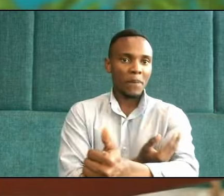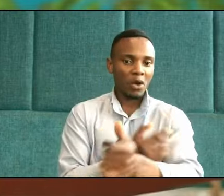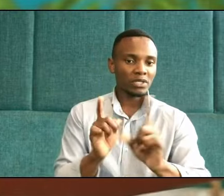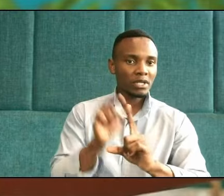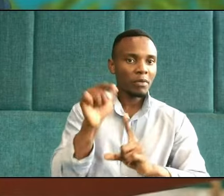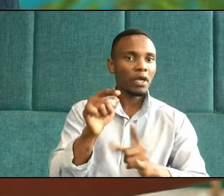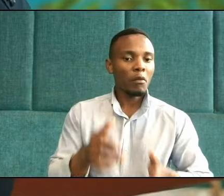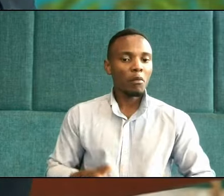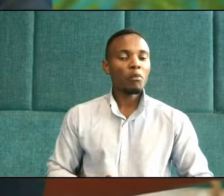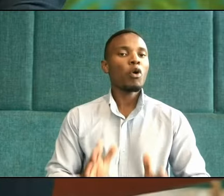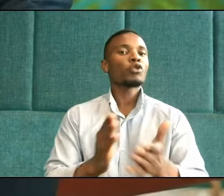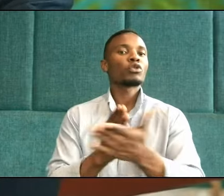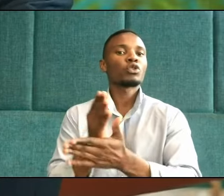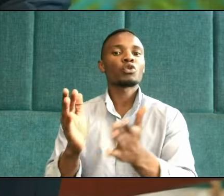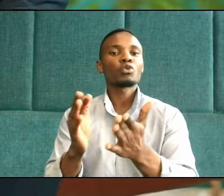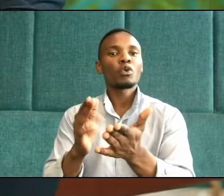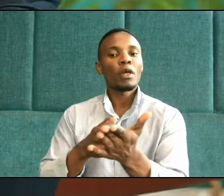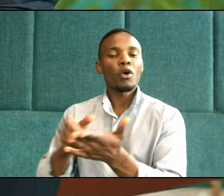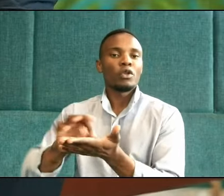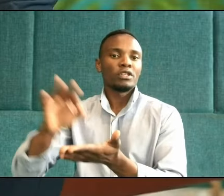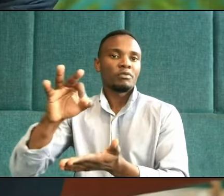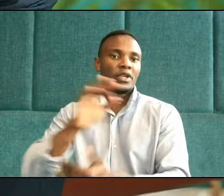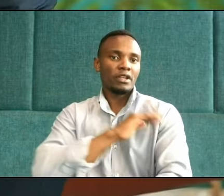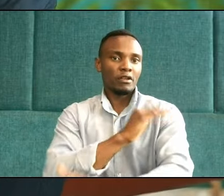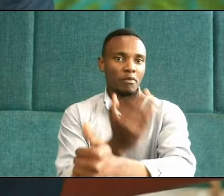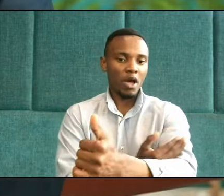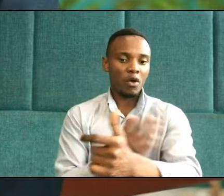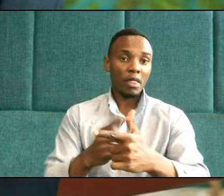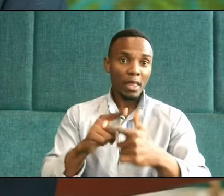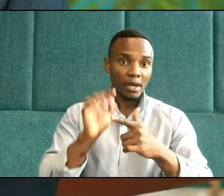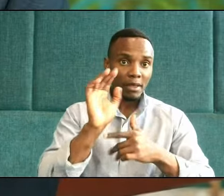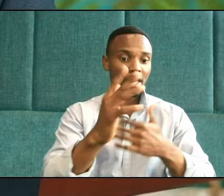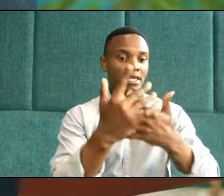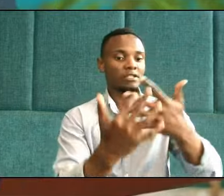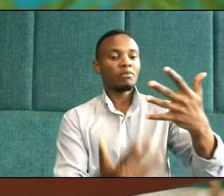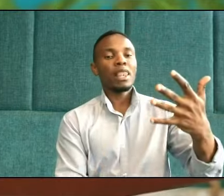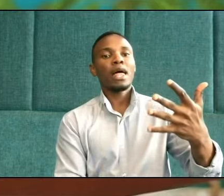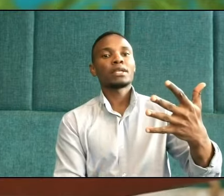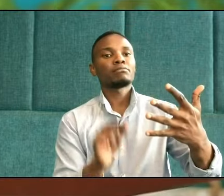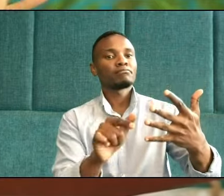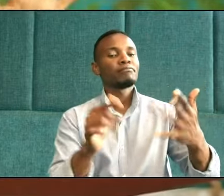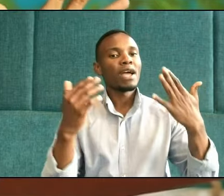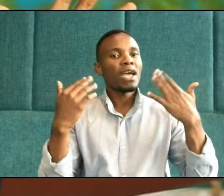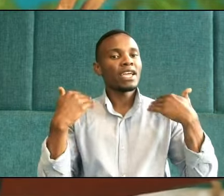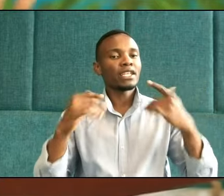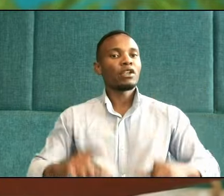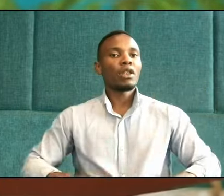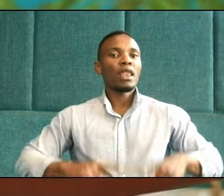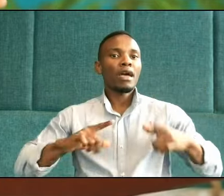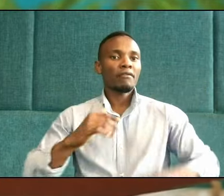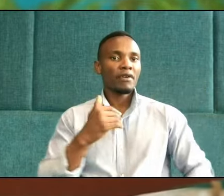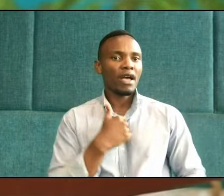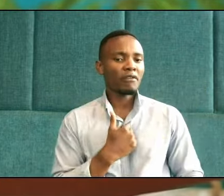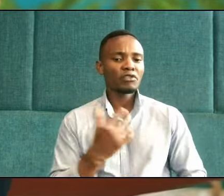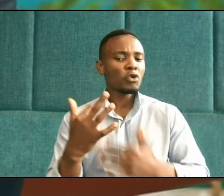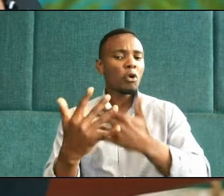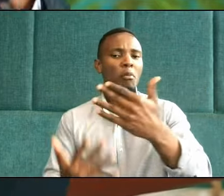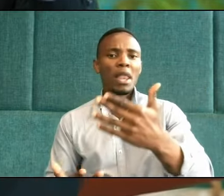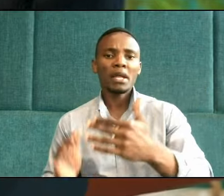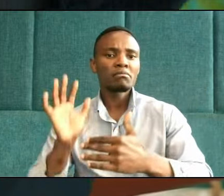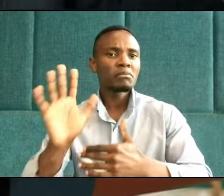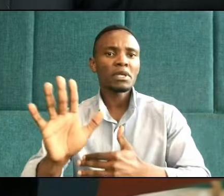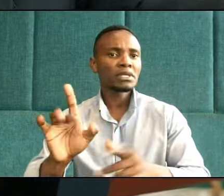Spirit, then the blood acquired eternal life. And therefore, his blood is not like